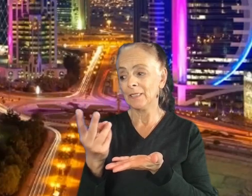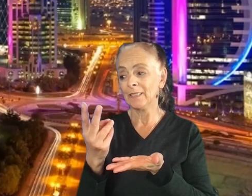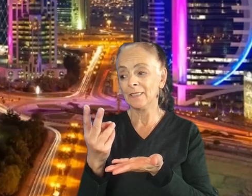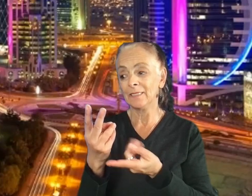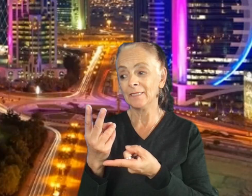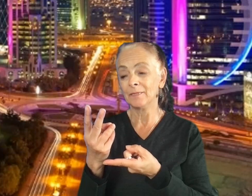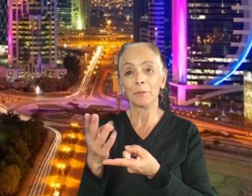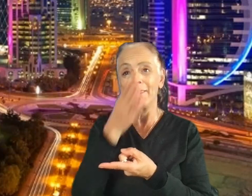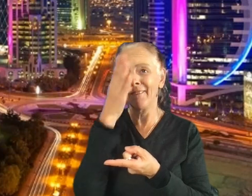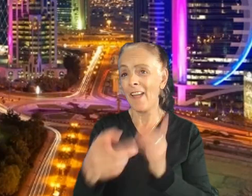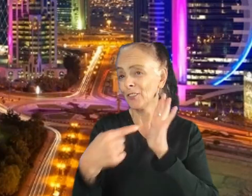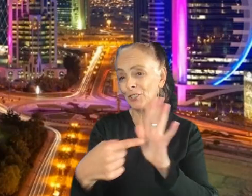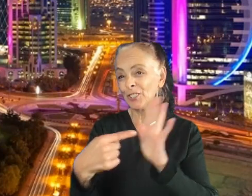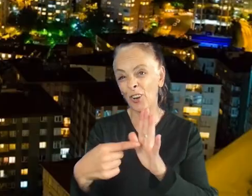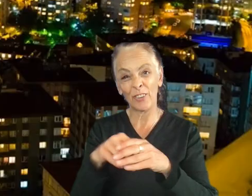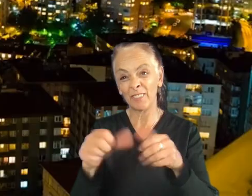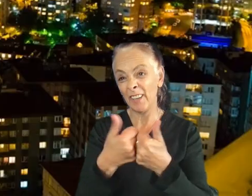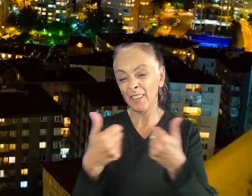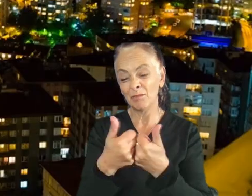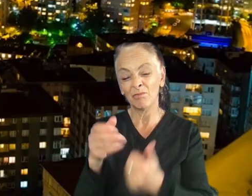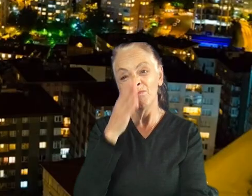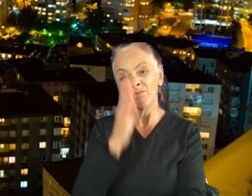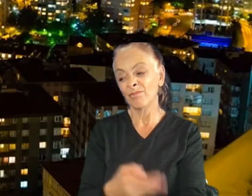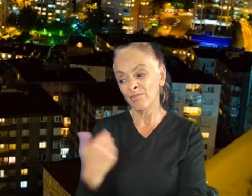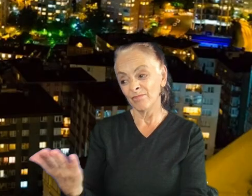get any representation.